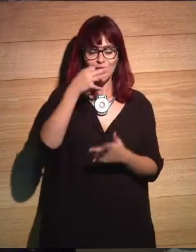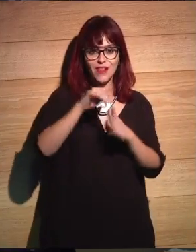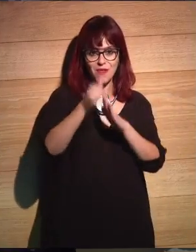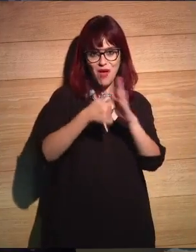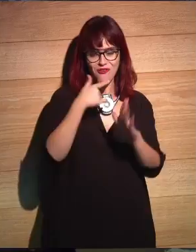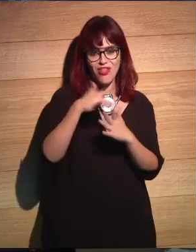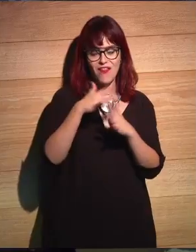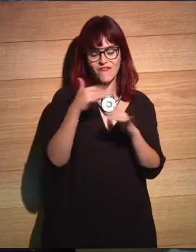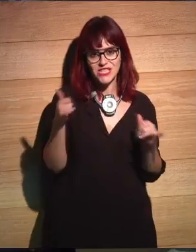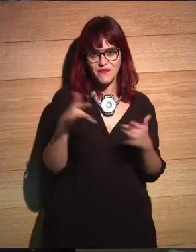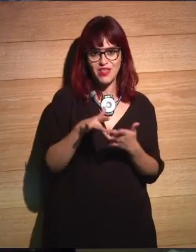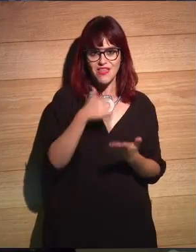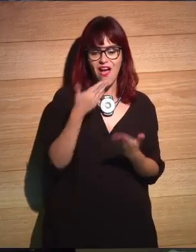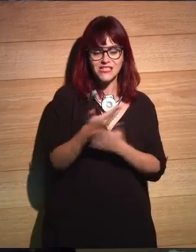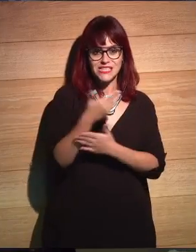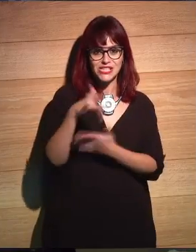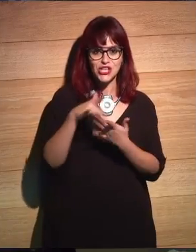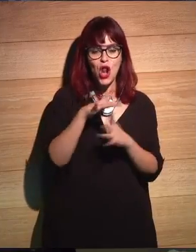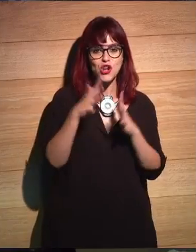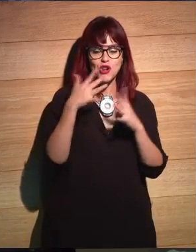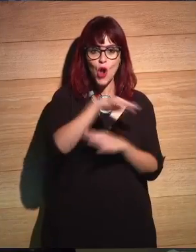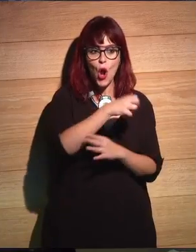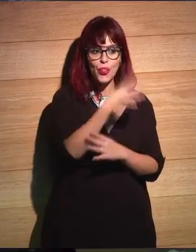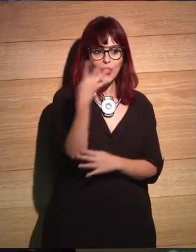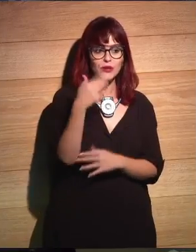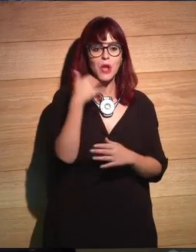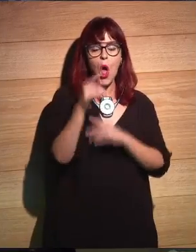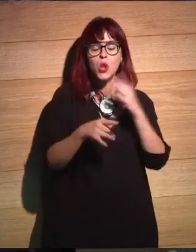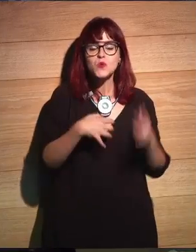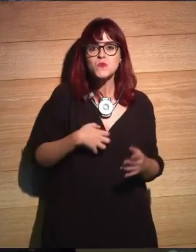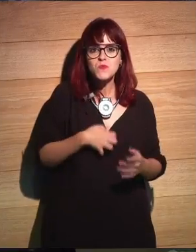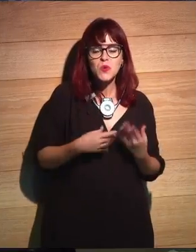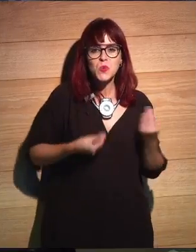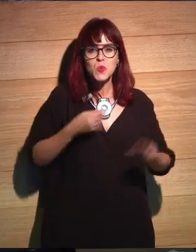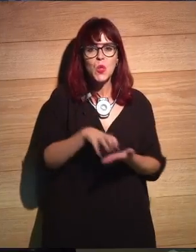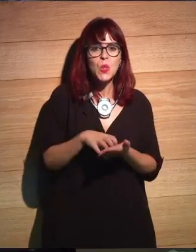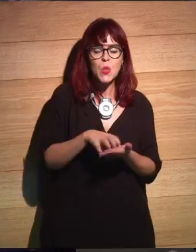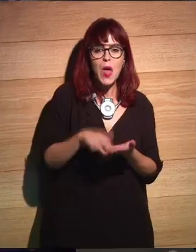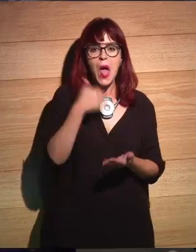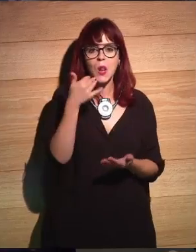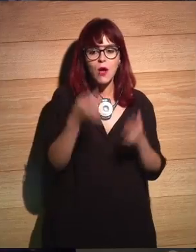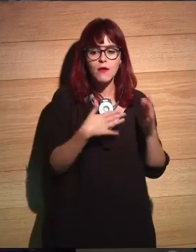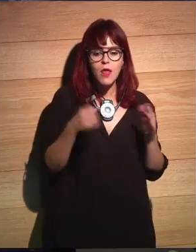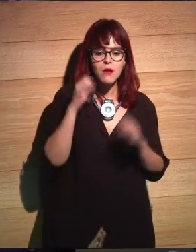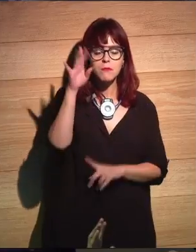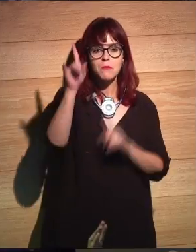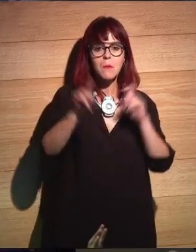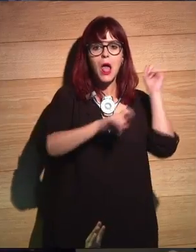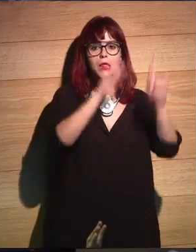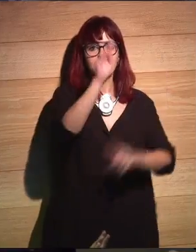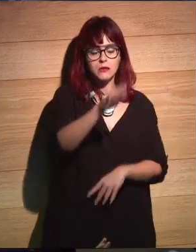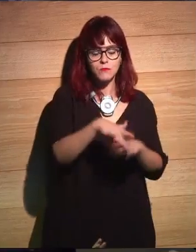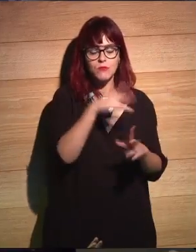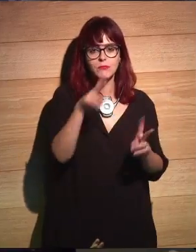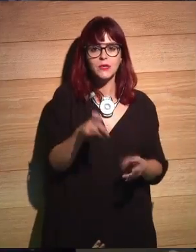ask these four writers that we have with us and within this Nordic Days Festival, any doubt that they